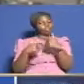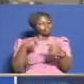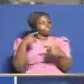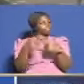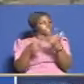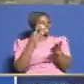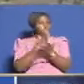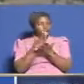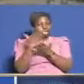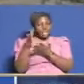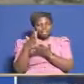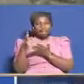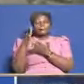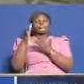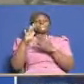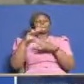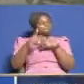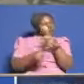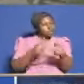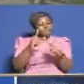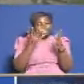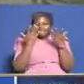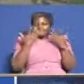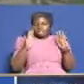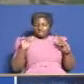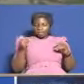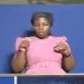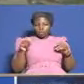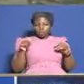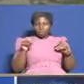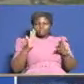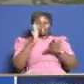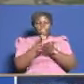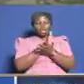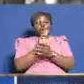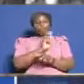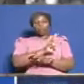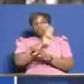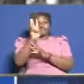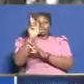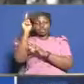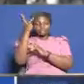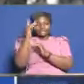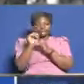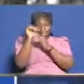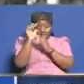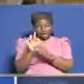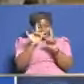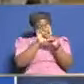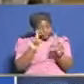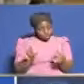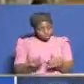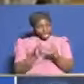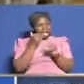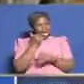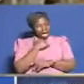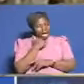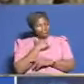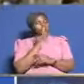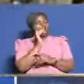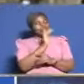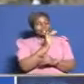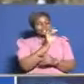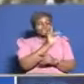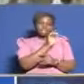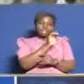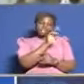the leasing process is not yet complete. A section of Western Kenyan leaders have also appealed to Dovekey Group